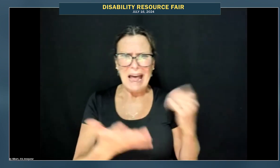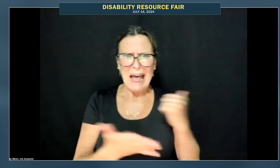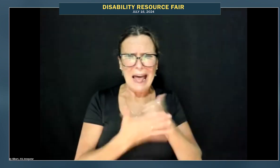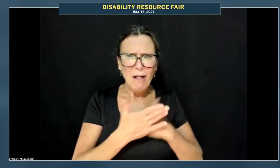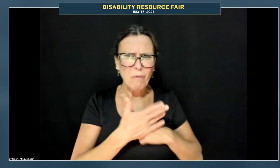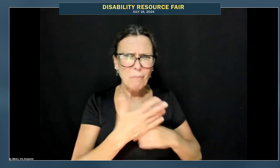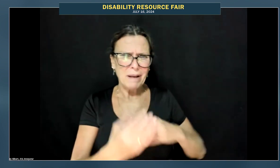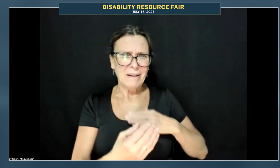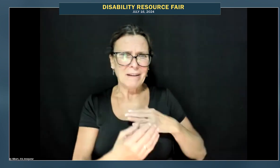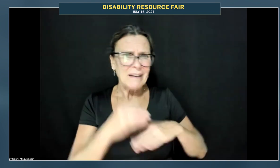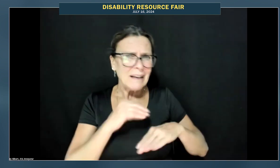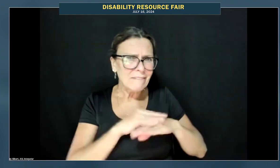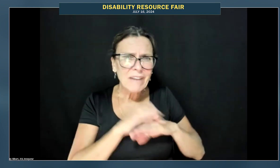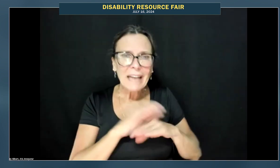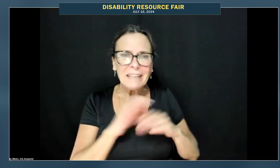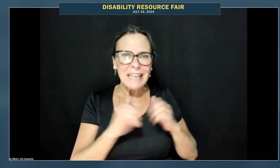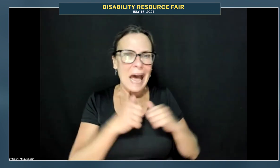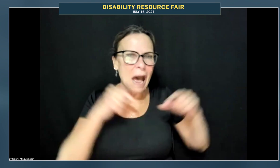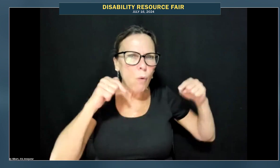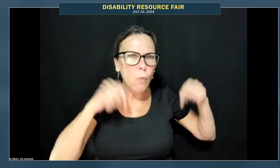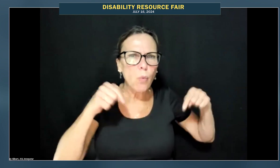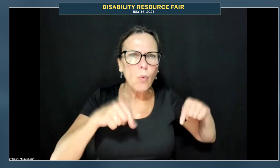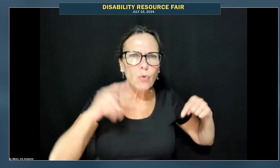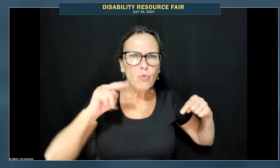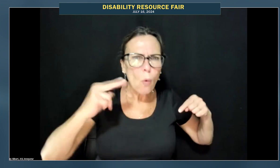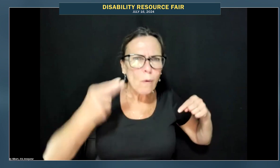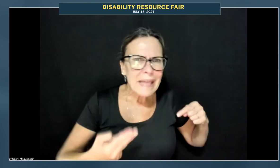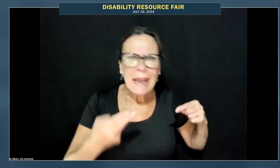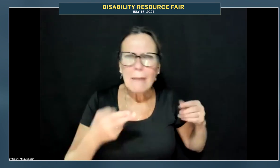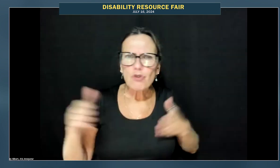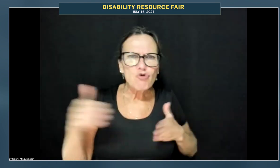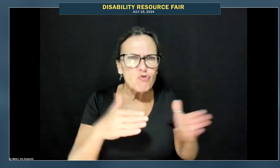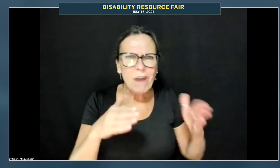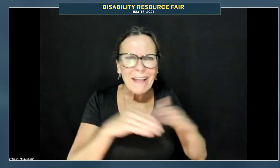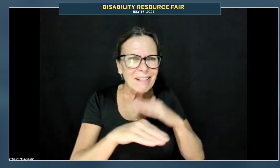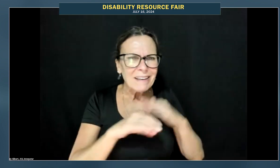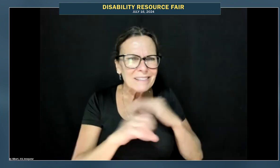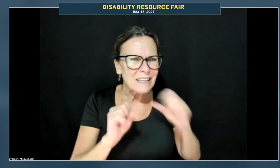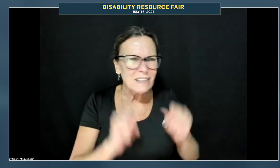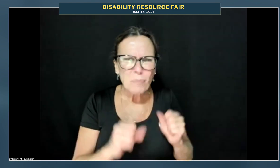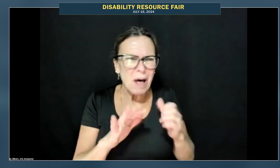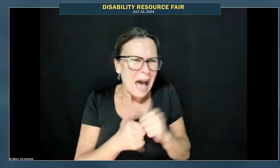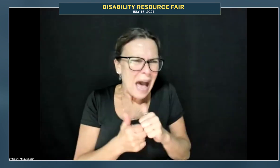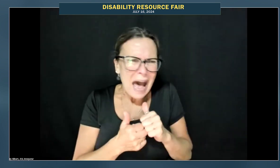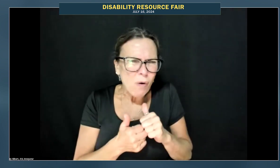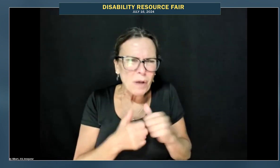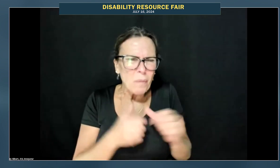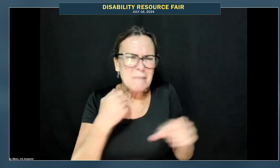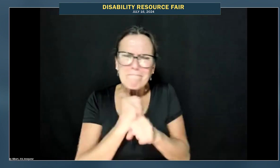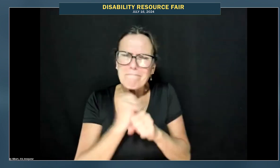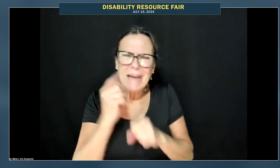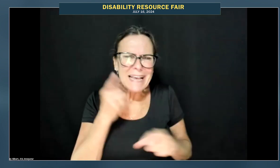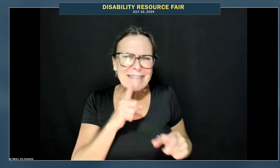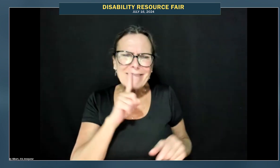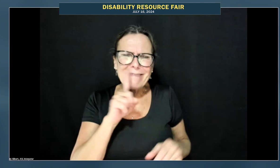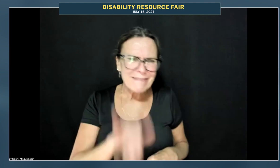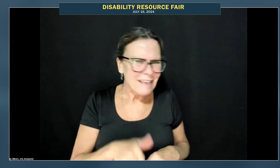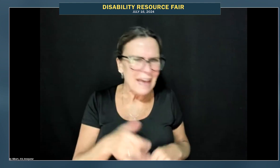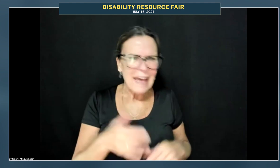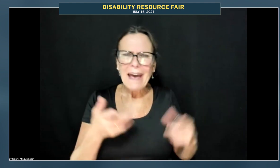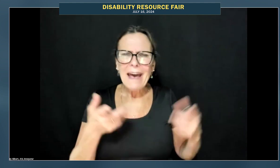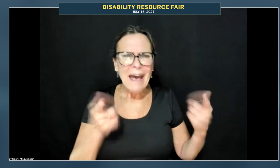get a trail here in Northampton, or like what could we do to show support and make that happen. Yeah, thanks for the